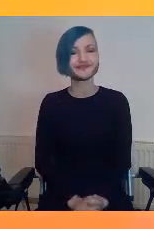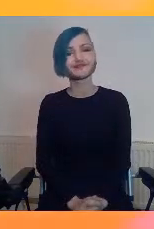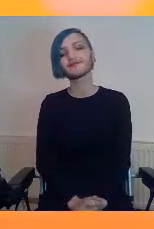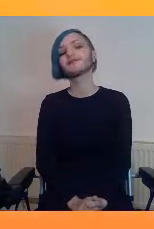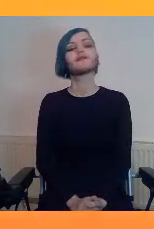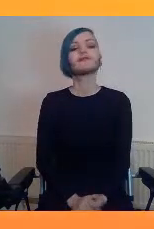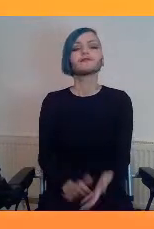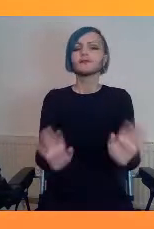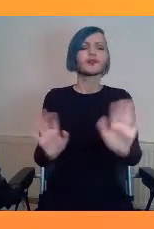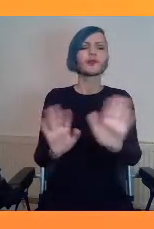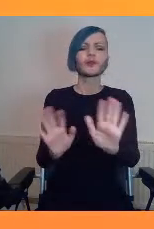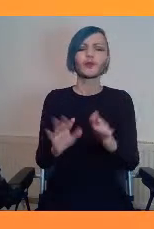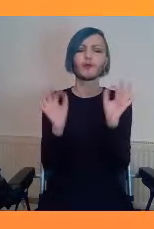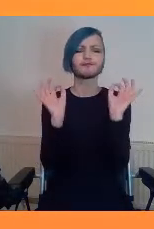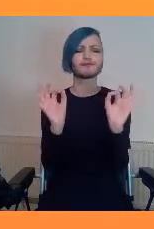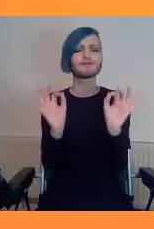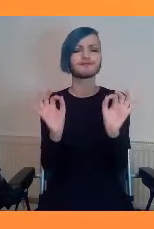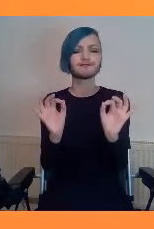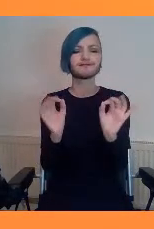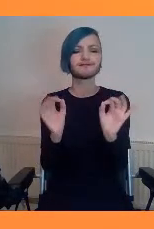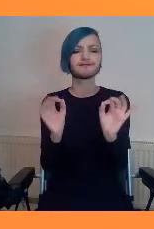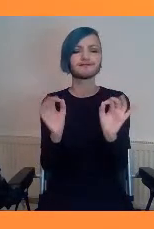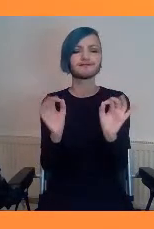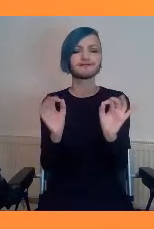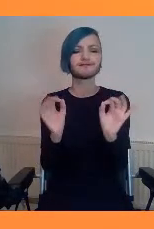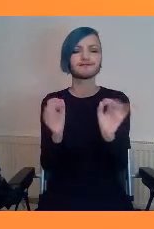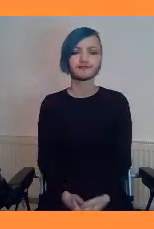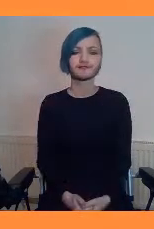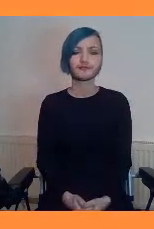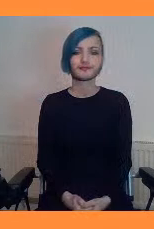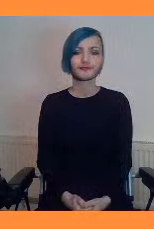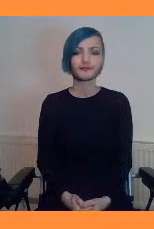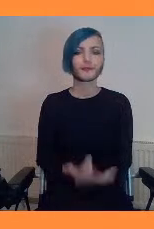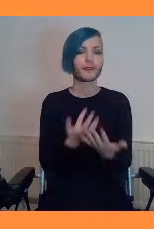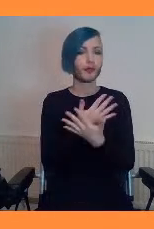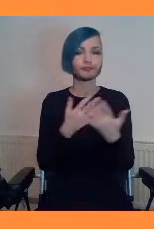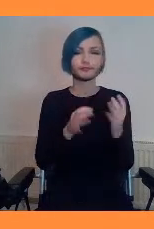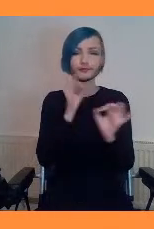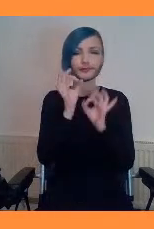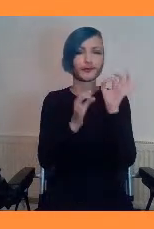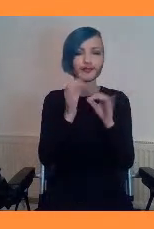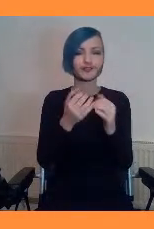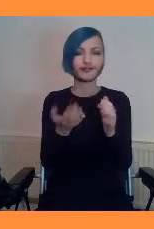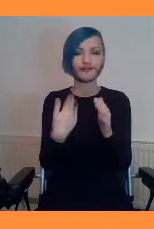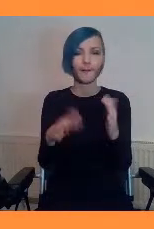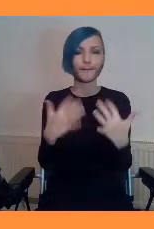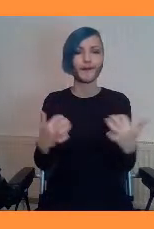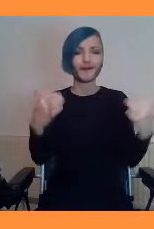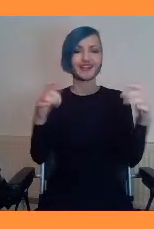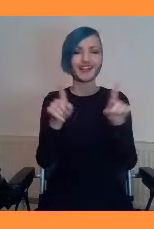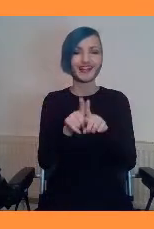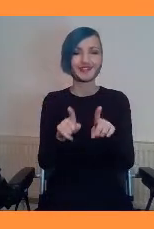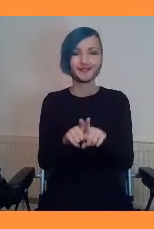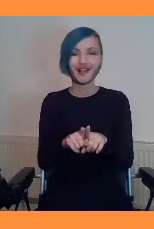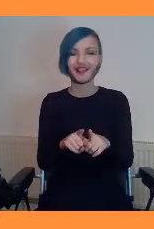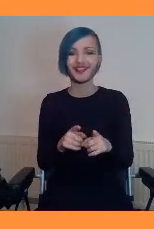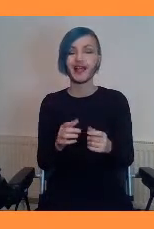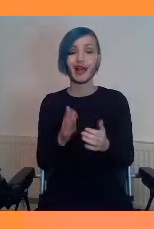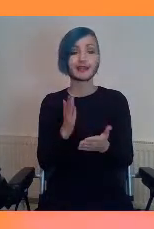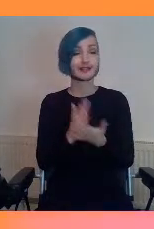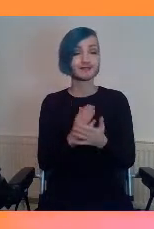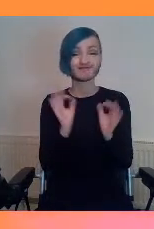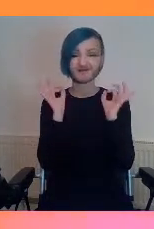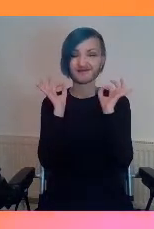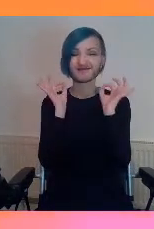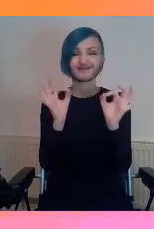this is exactly it. And we're getting lots of questions from the audience coming in as well, and it is exactly on what you're